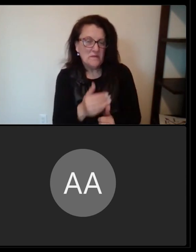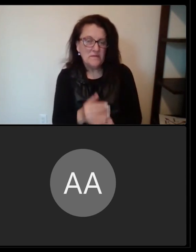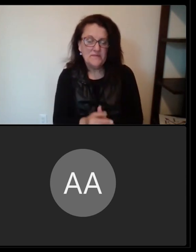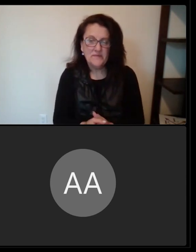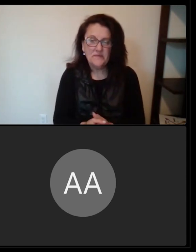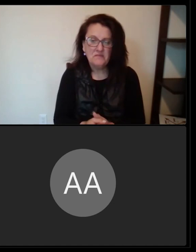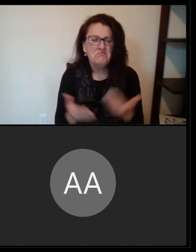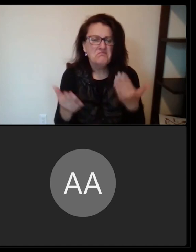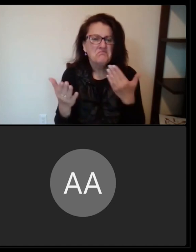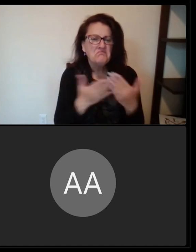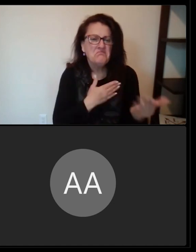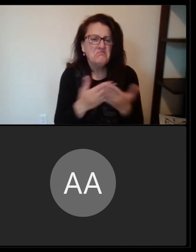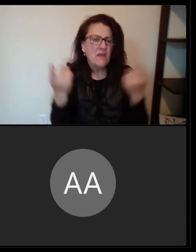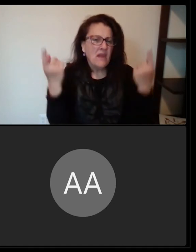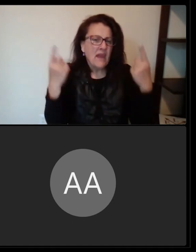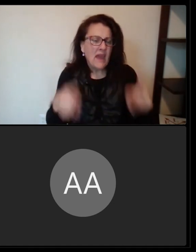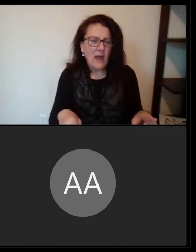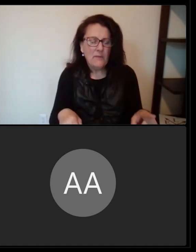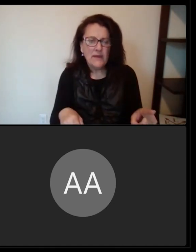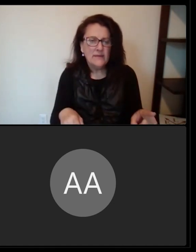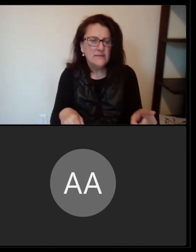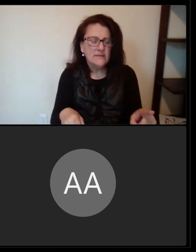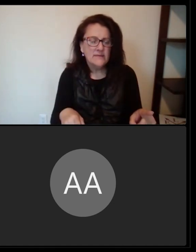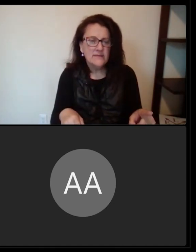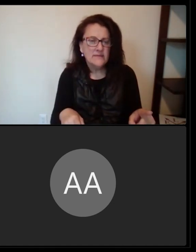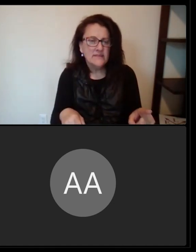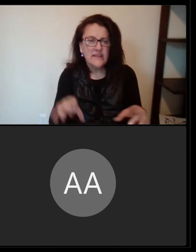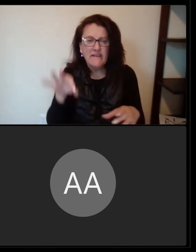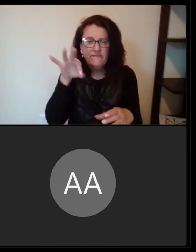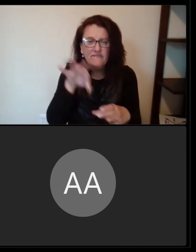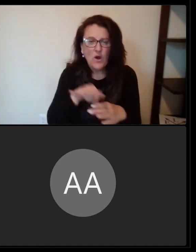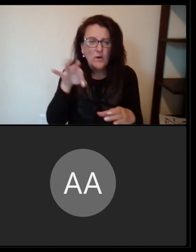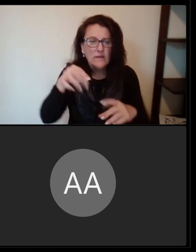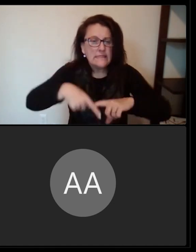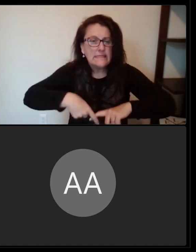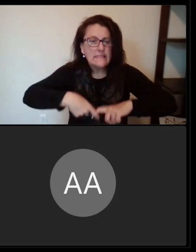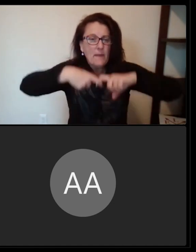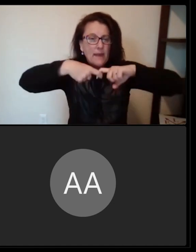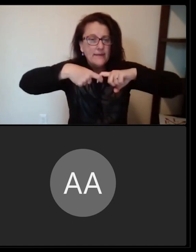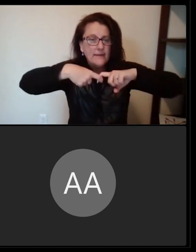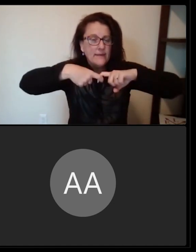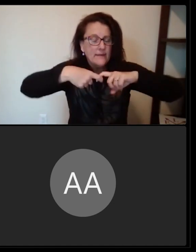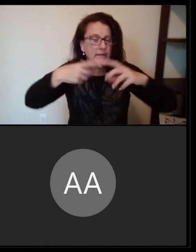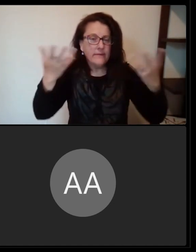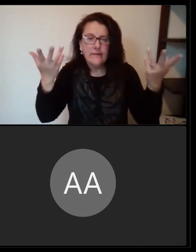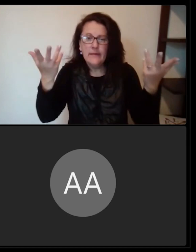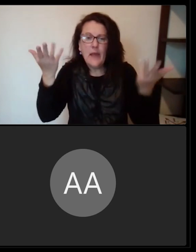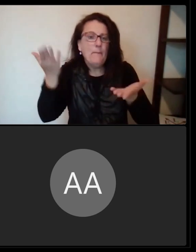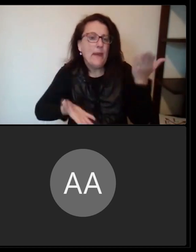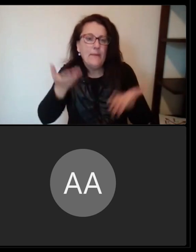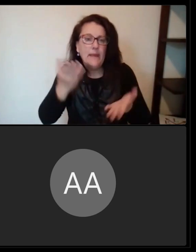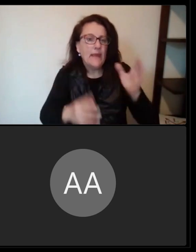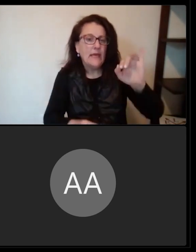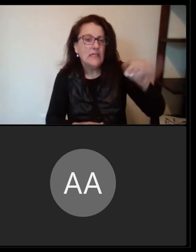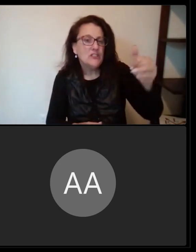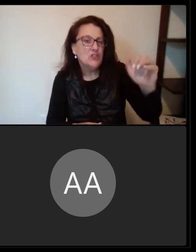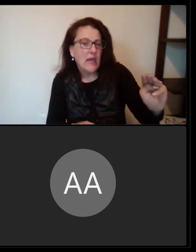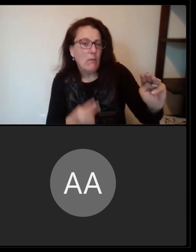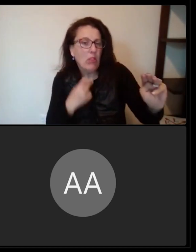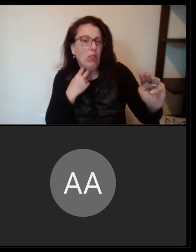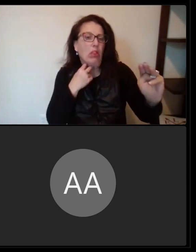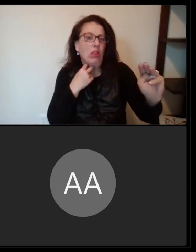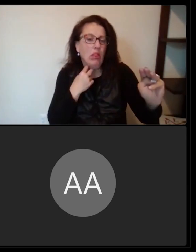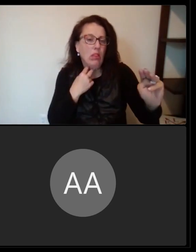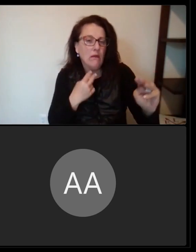if for whatever reason, at some point during the course of the day, voting was suspended because there was a jam and the